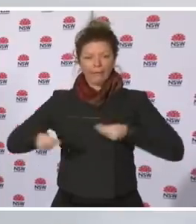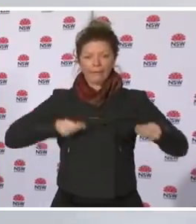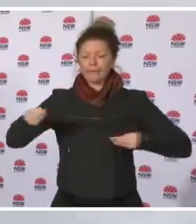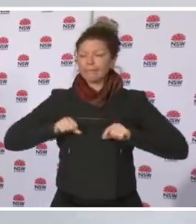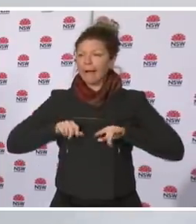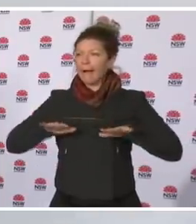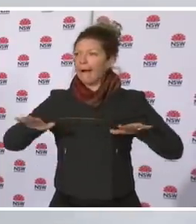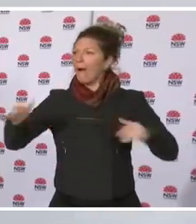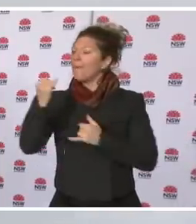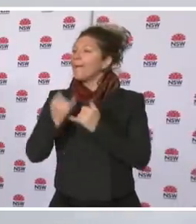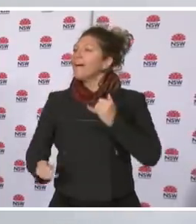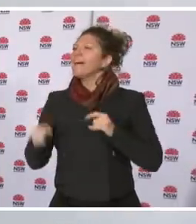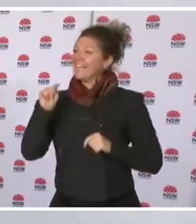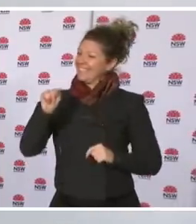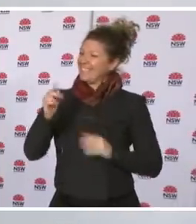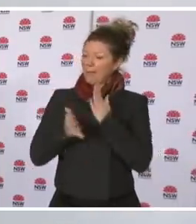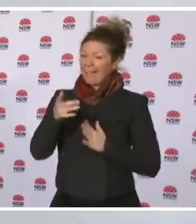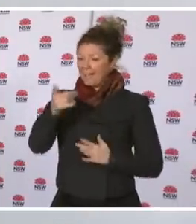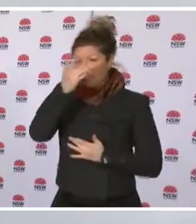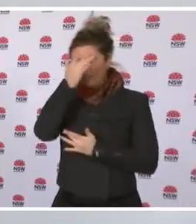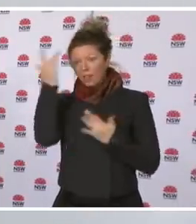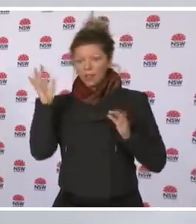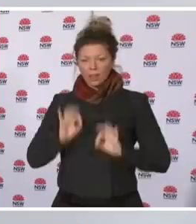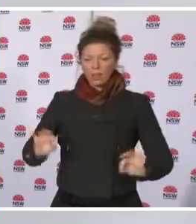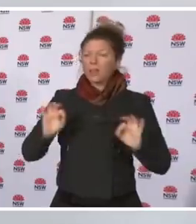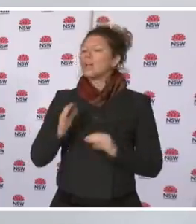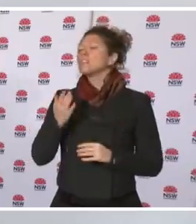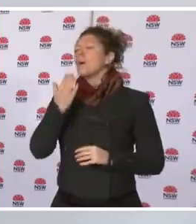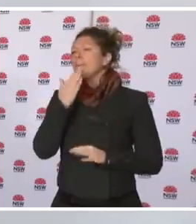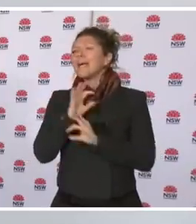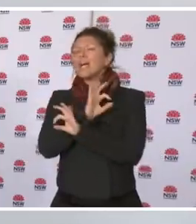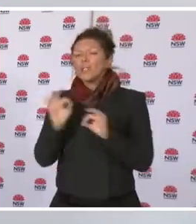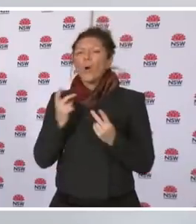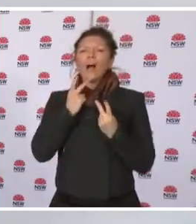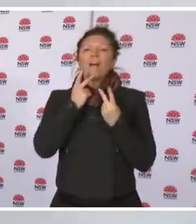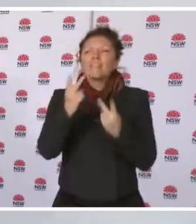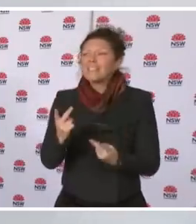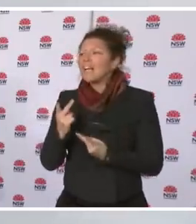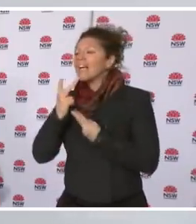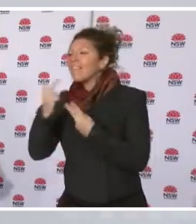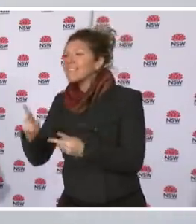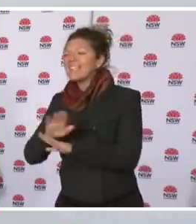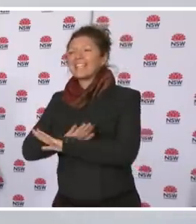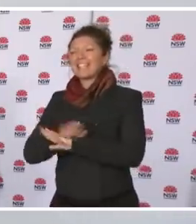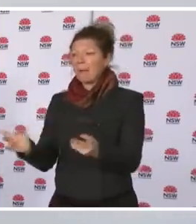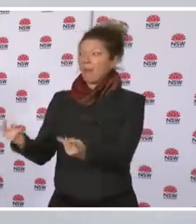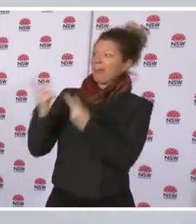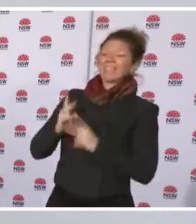again, please do not visit anyone. What we want you to do is stay within